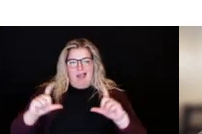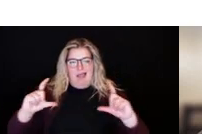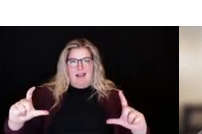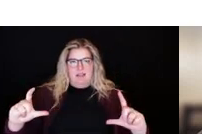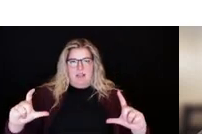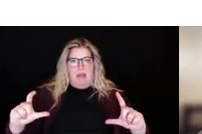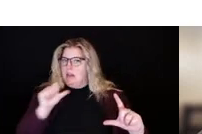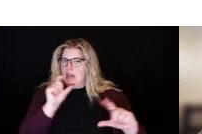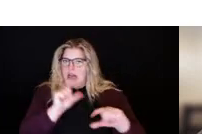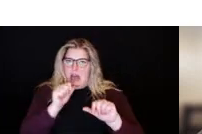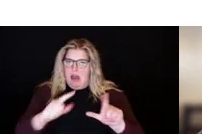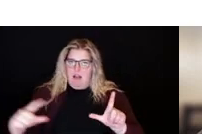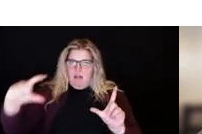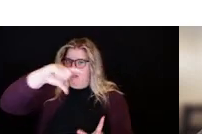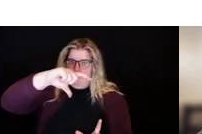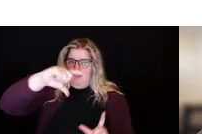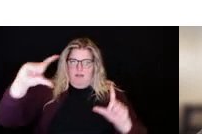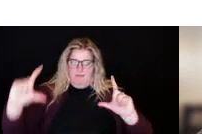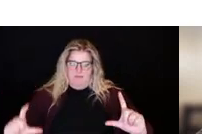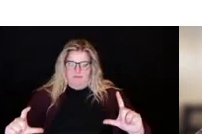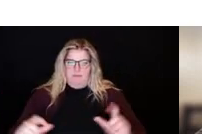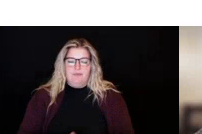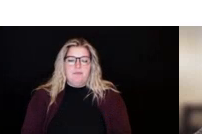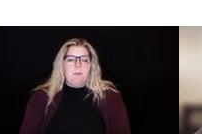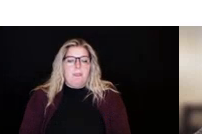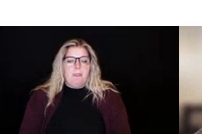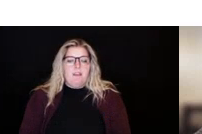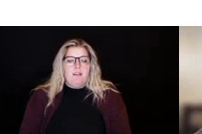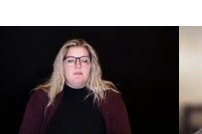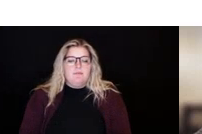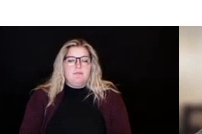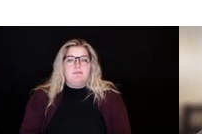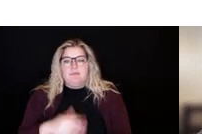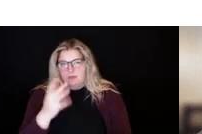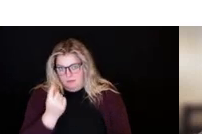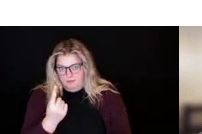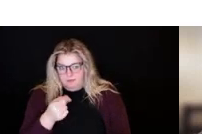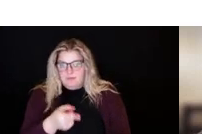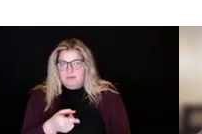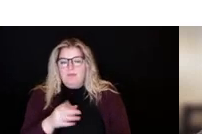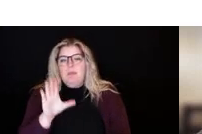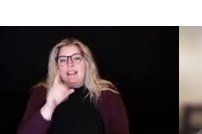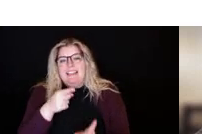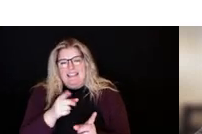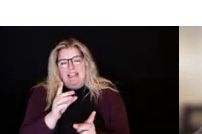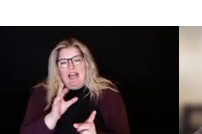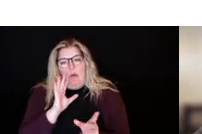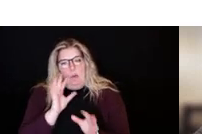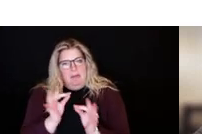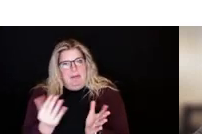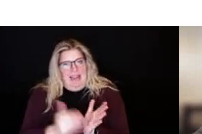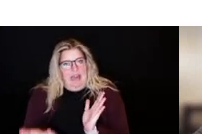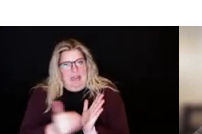iPad. And just compounding all of this, this will be a recurring theme throughout the presentation today.